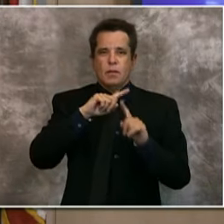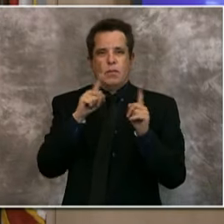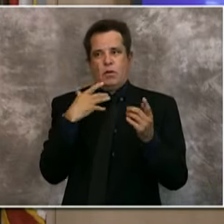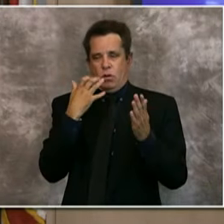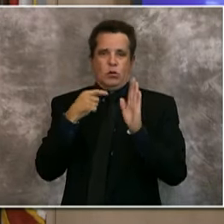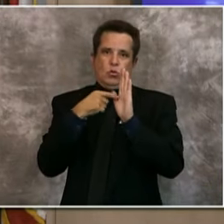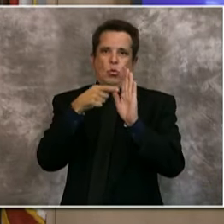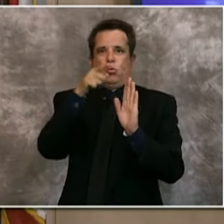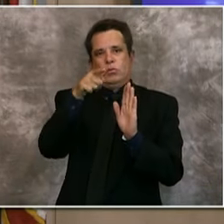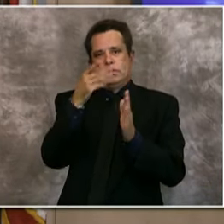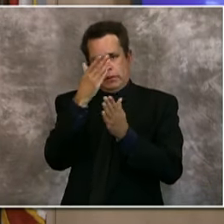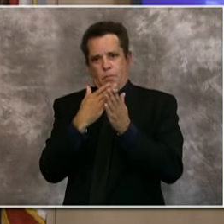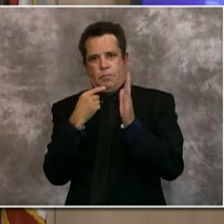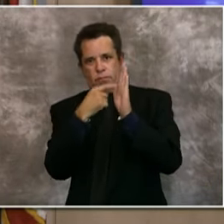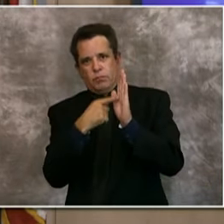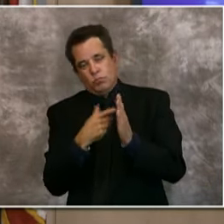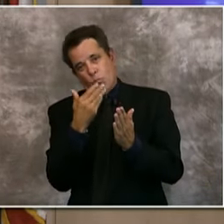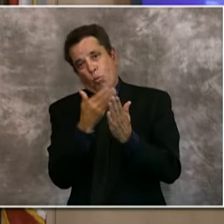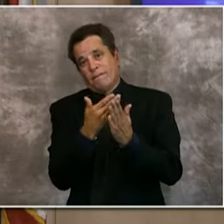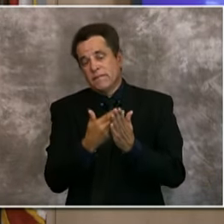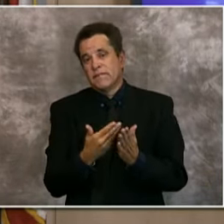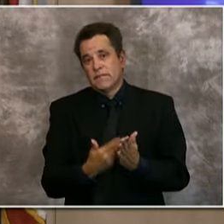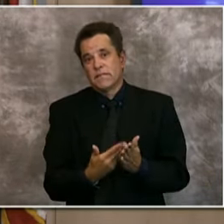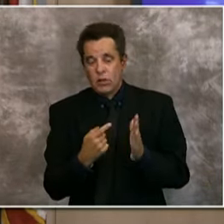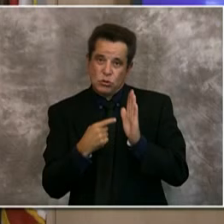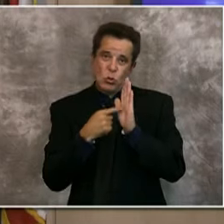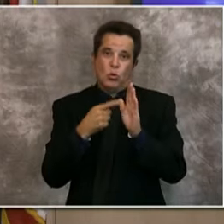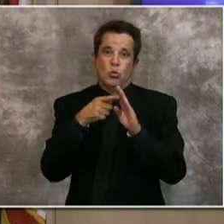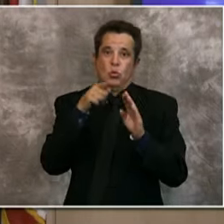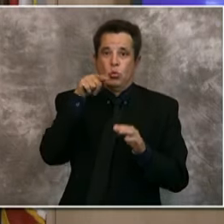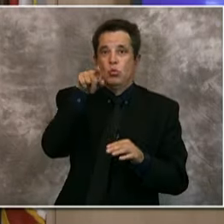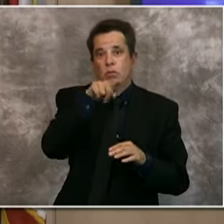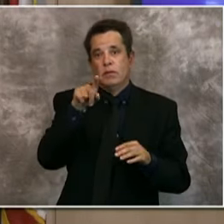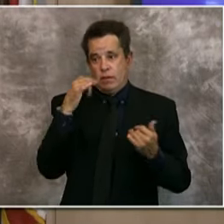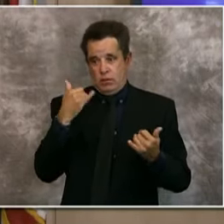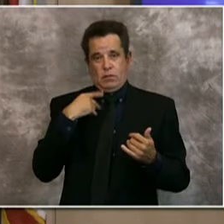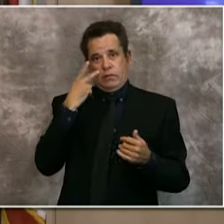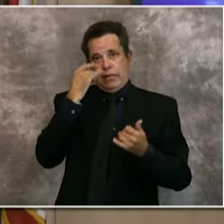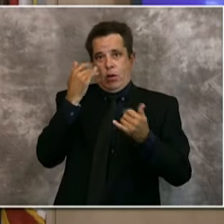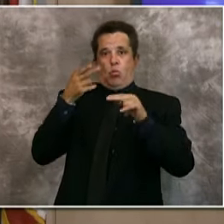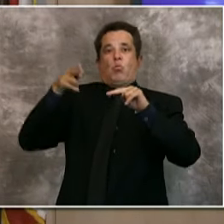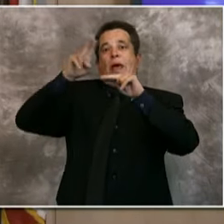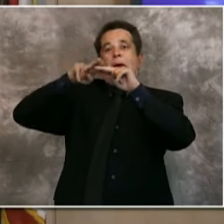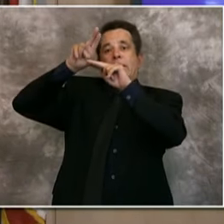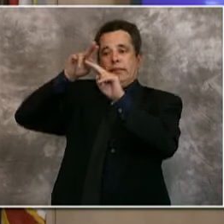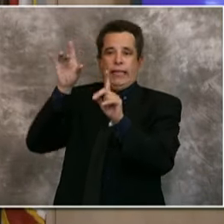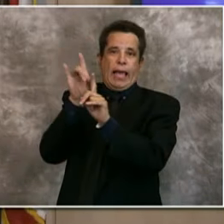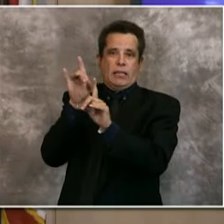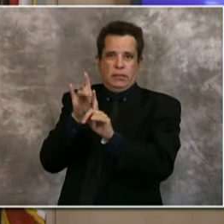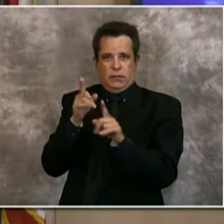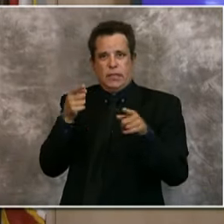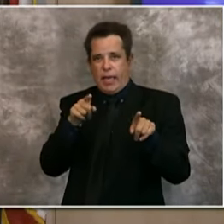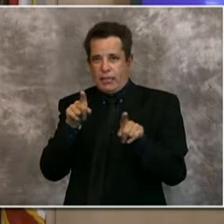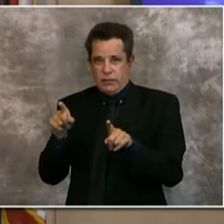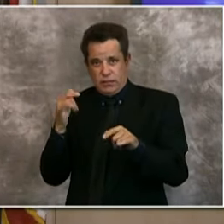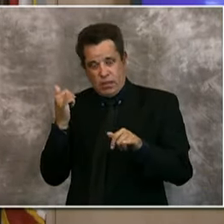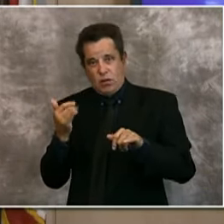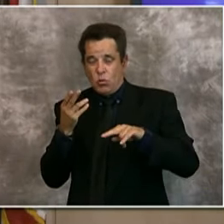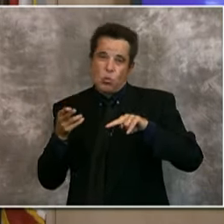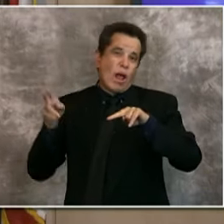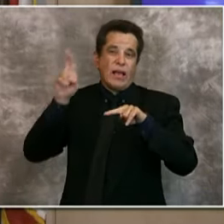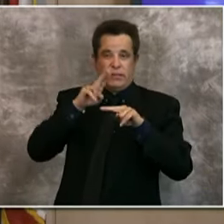put everything into context. As we have seen a rise in cases and outbreaks this past